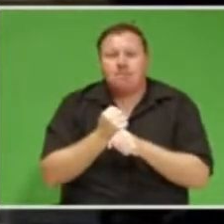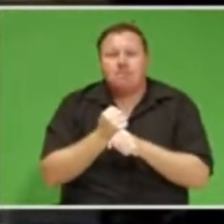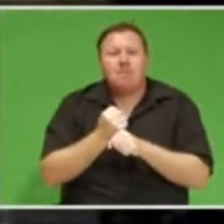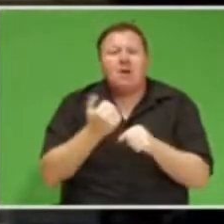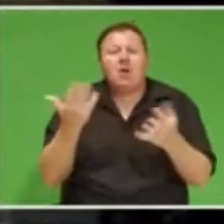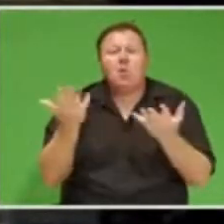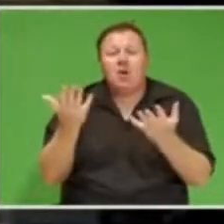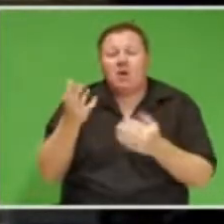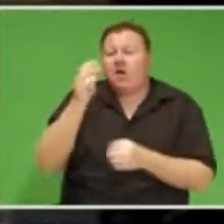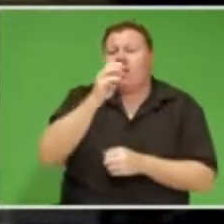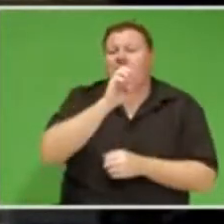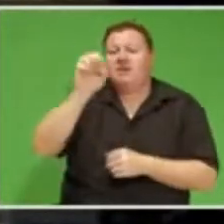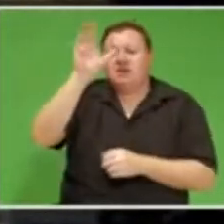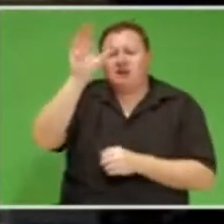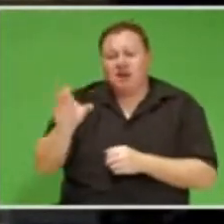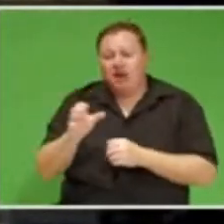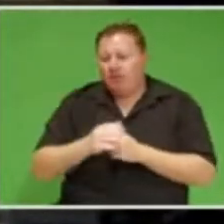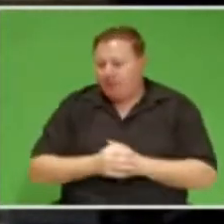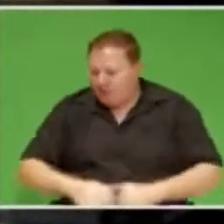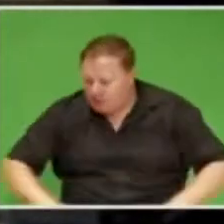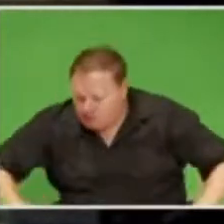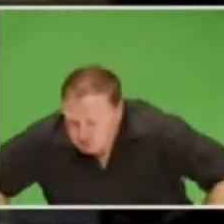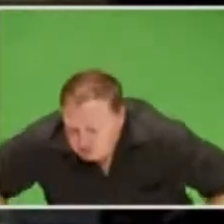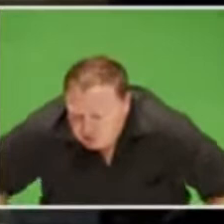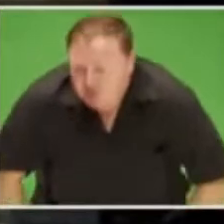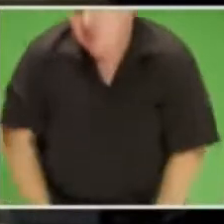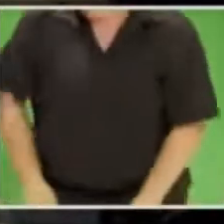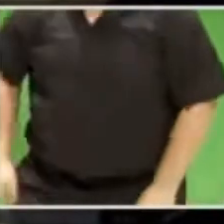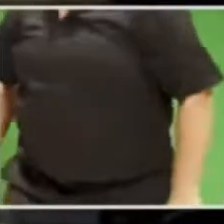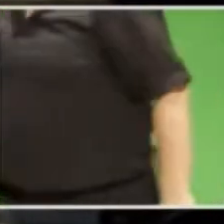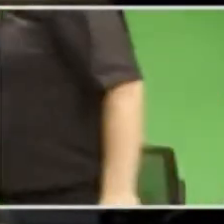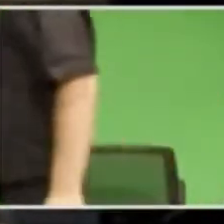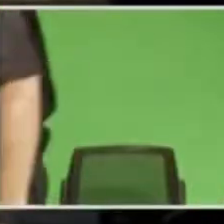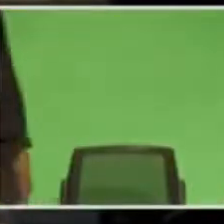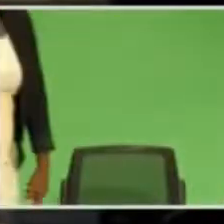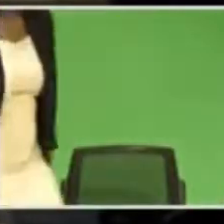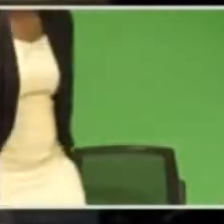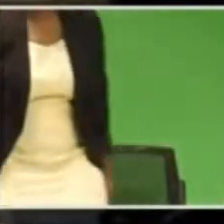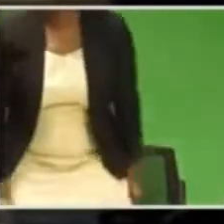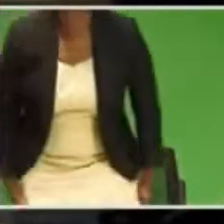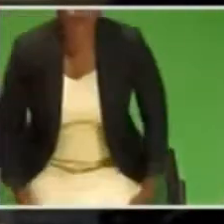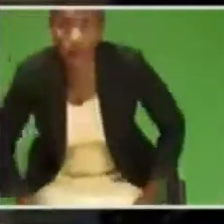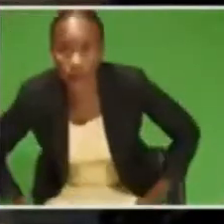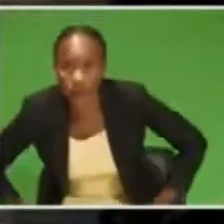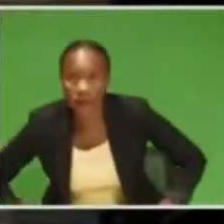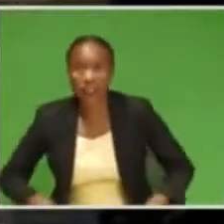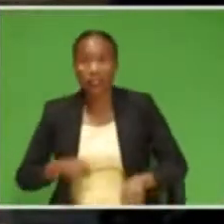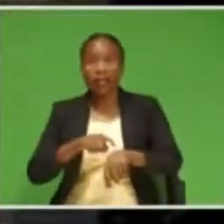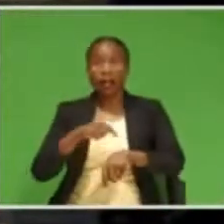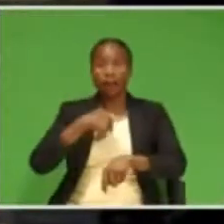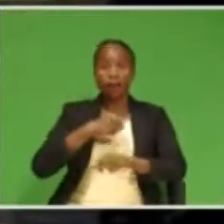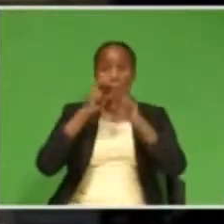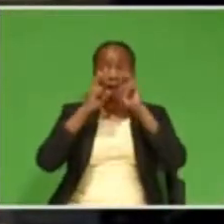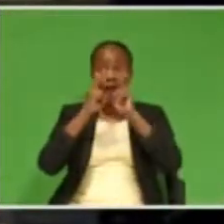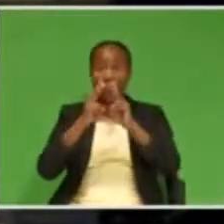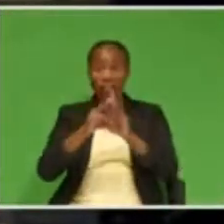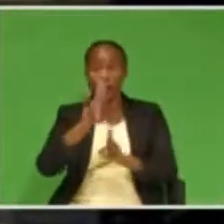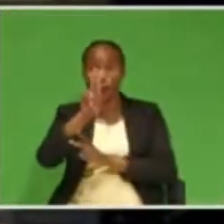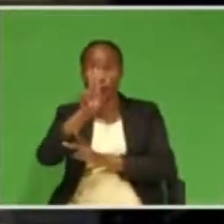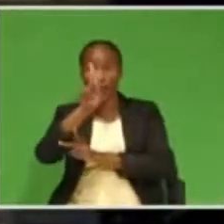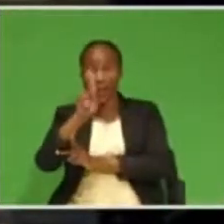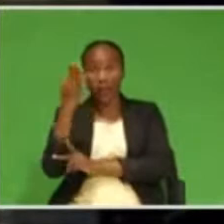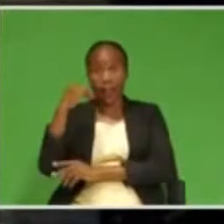Cape. During my state visit to the United Kingdom last year, a South